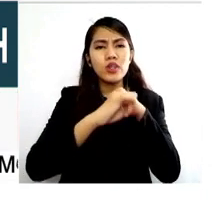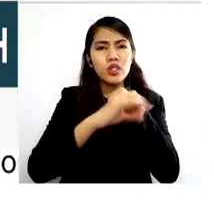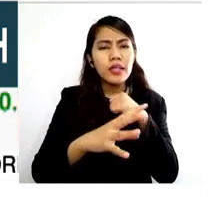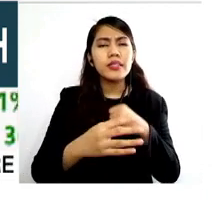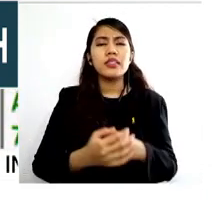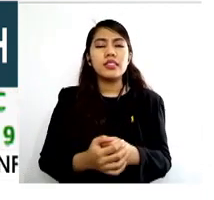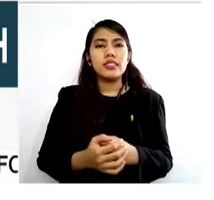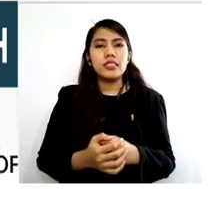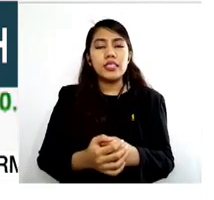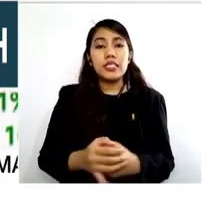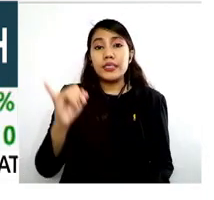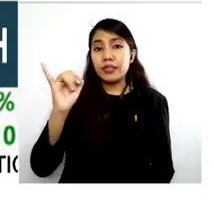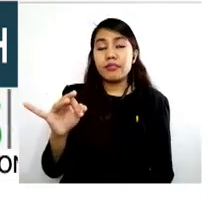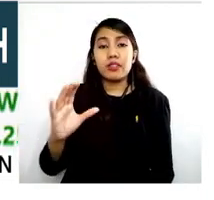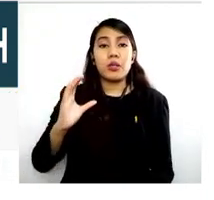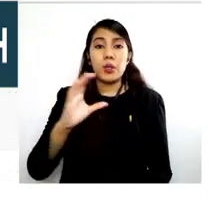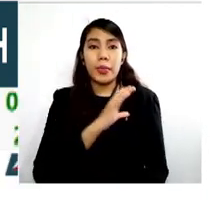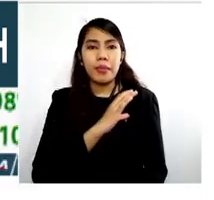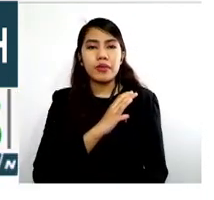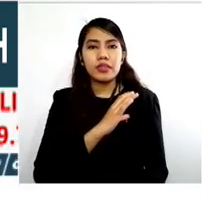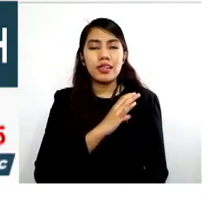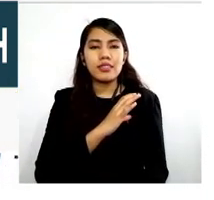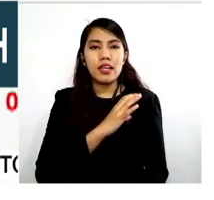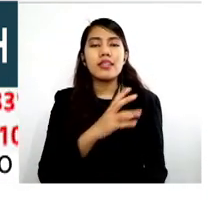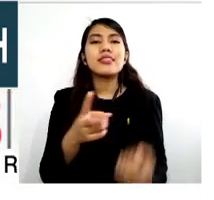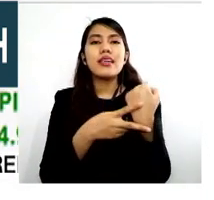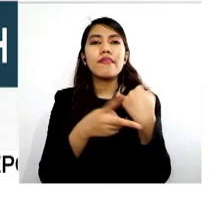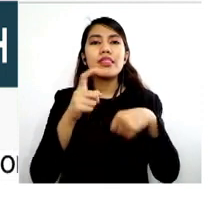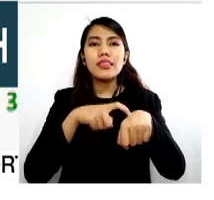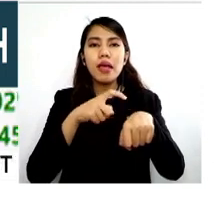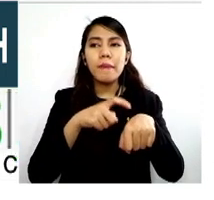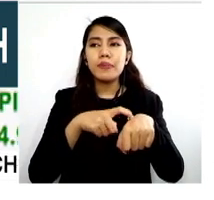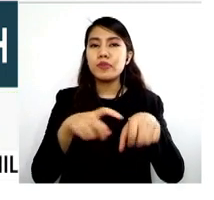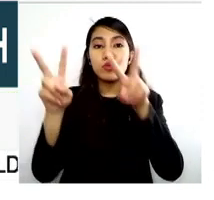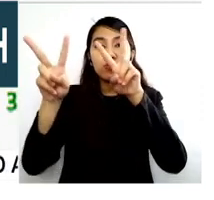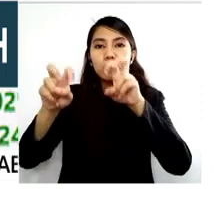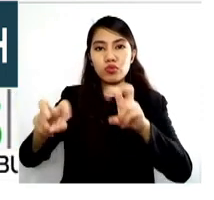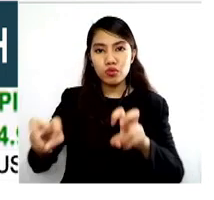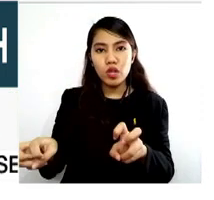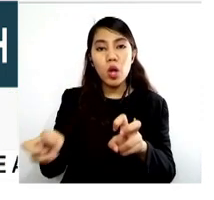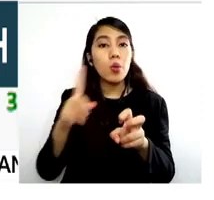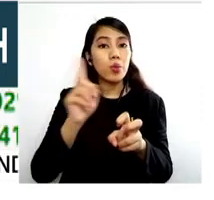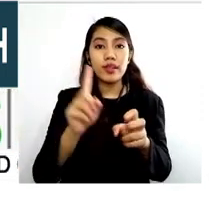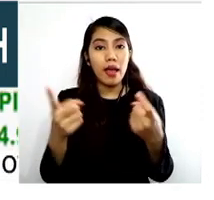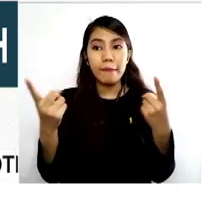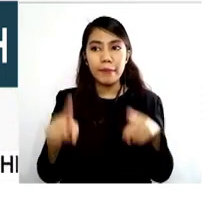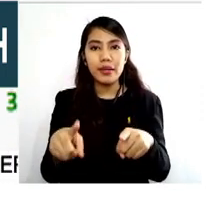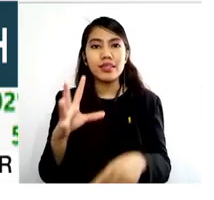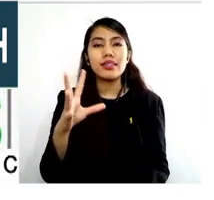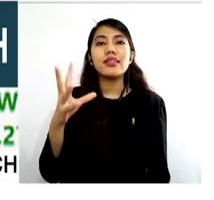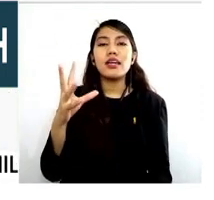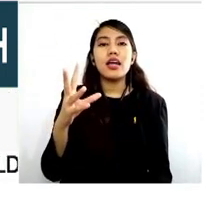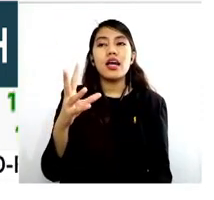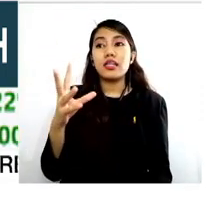if the House, for example, spent time and resources conducting probe on graft and corruption, the more that I